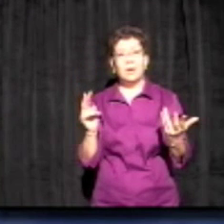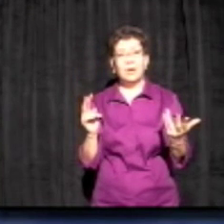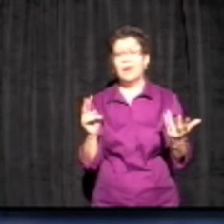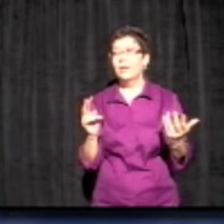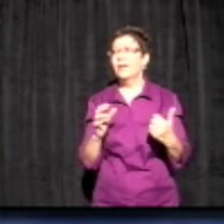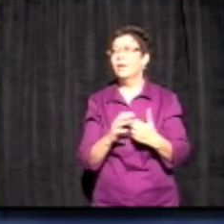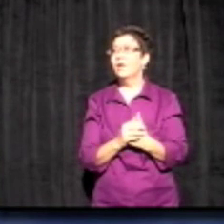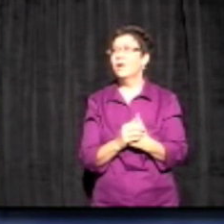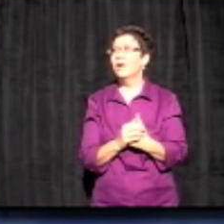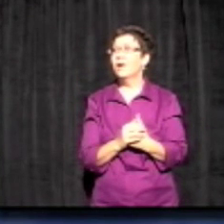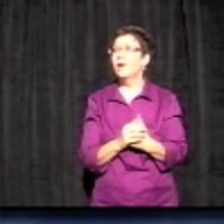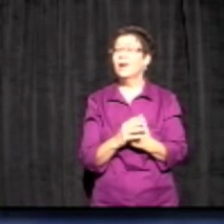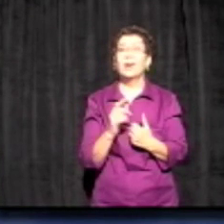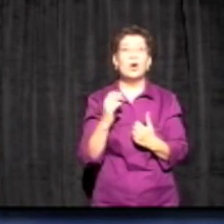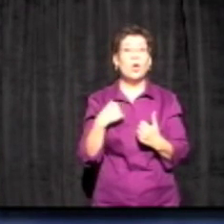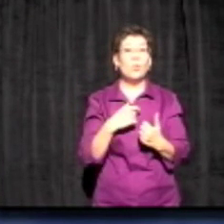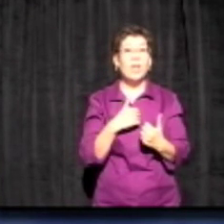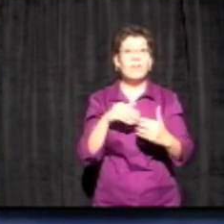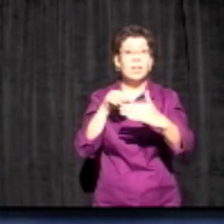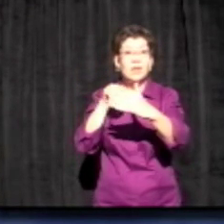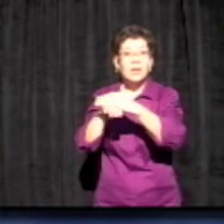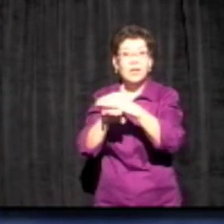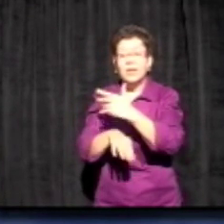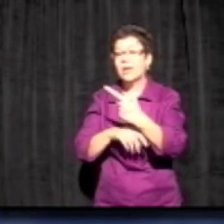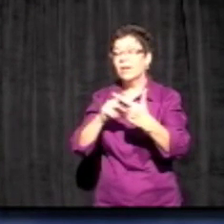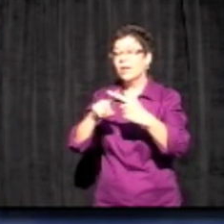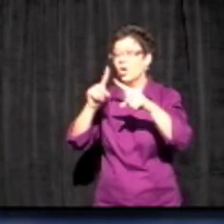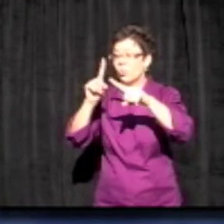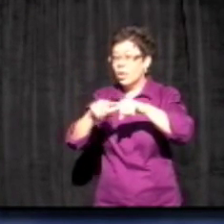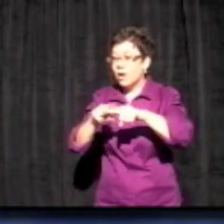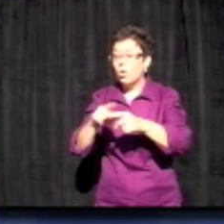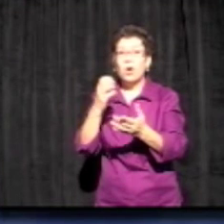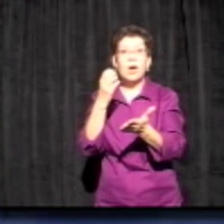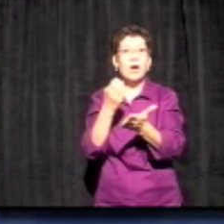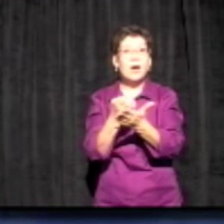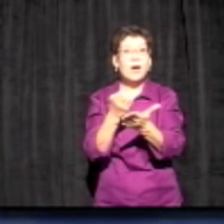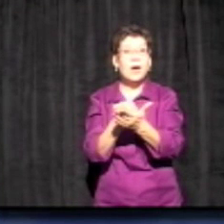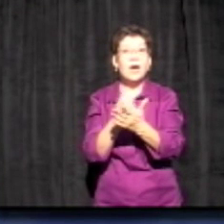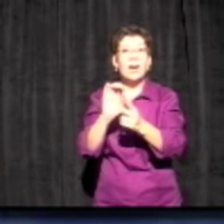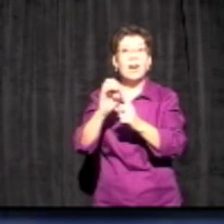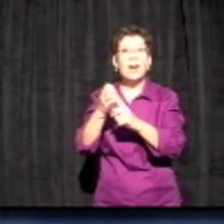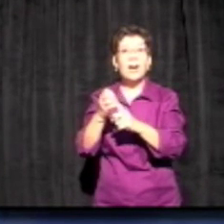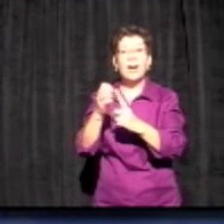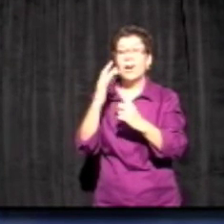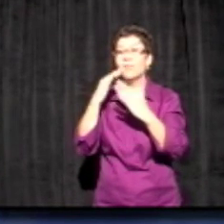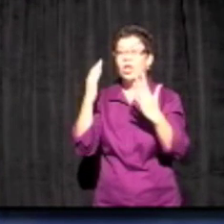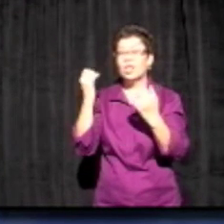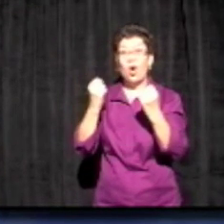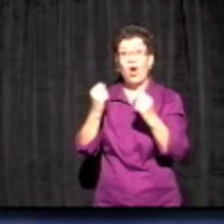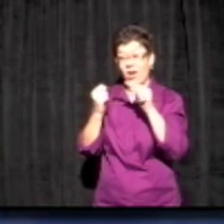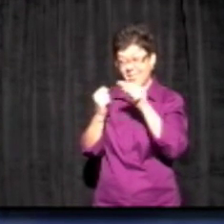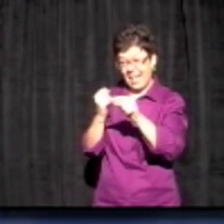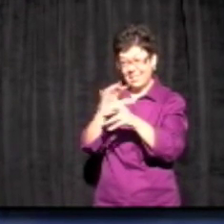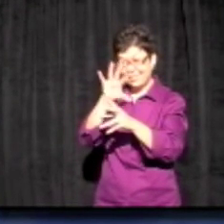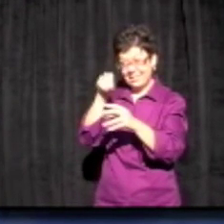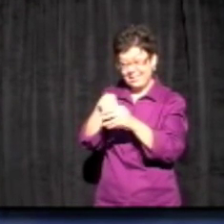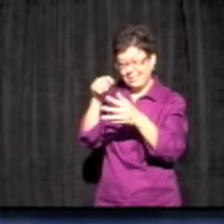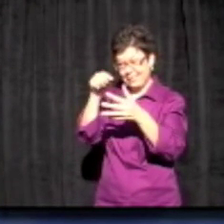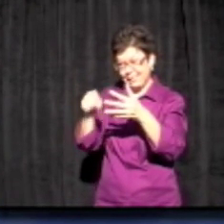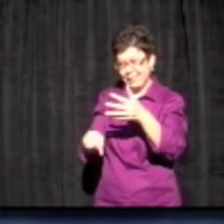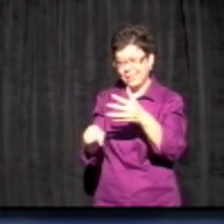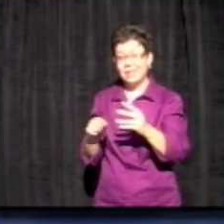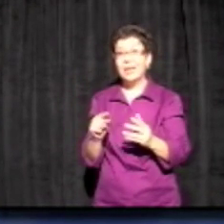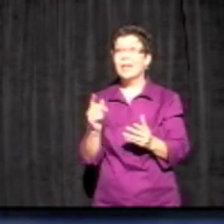safe, accessible, reliable, economically and environmentally friendly vehicle with the best